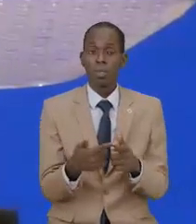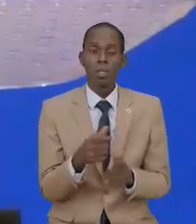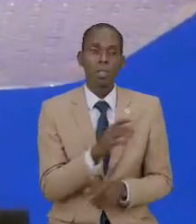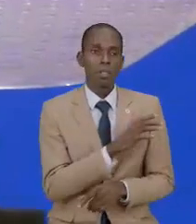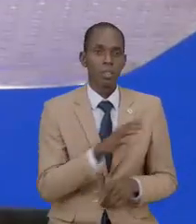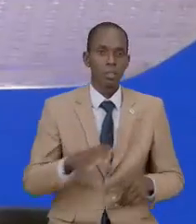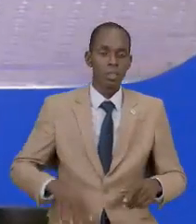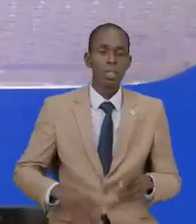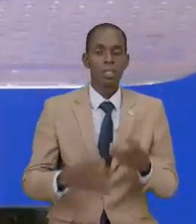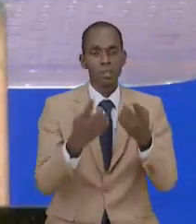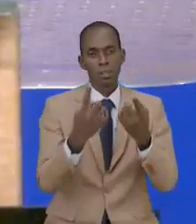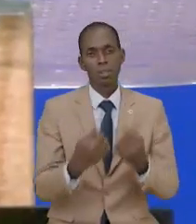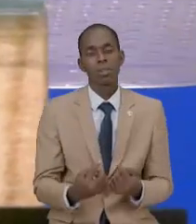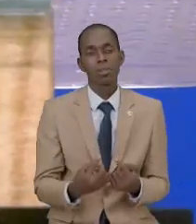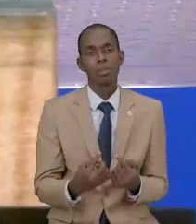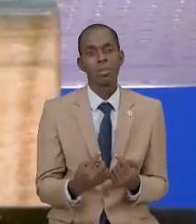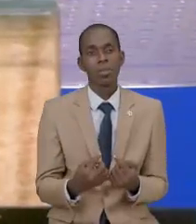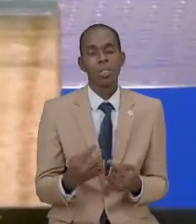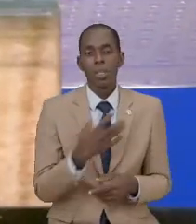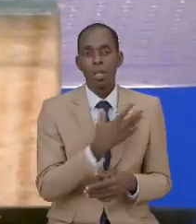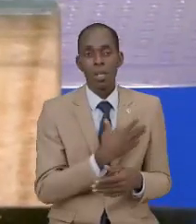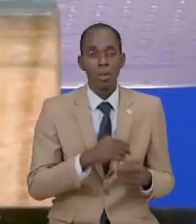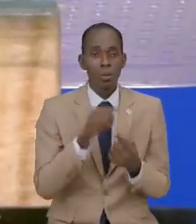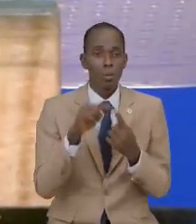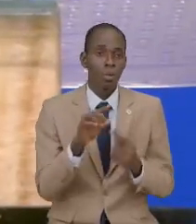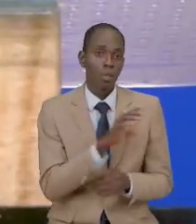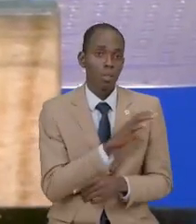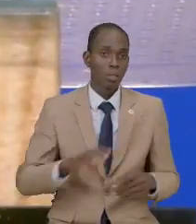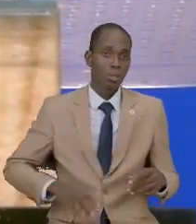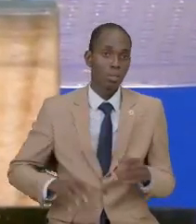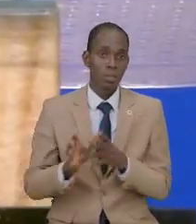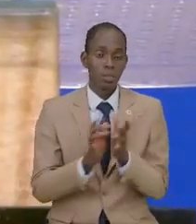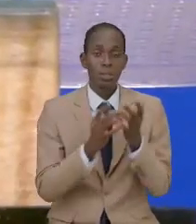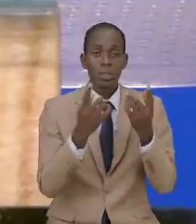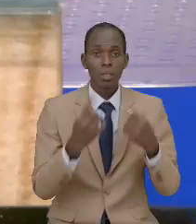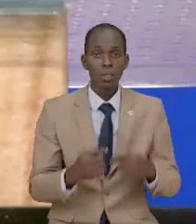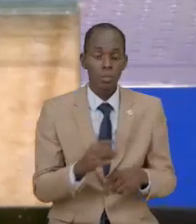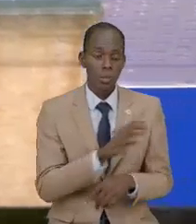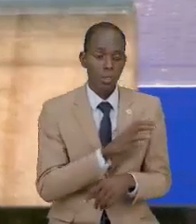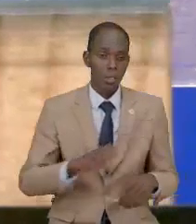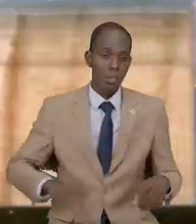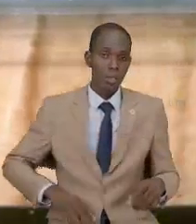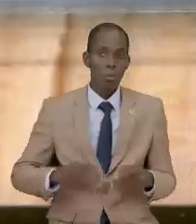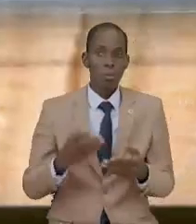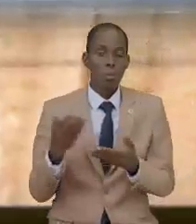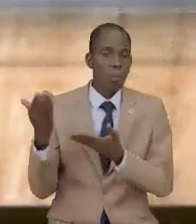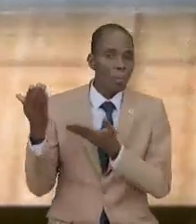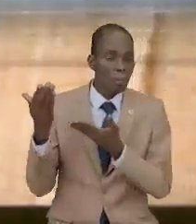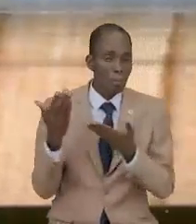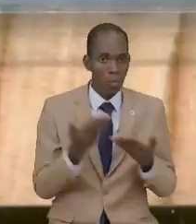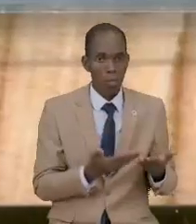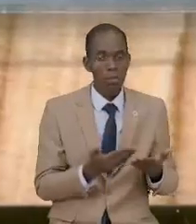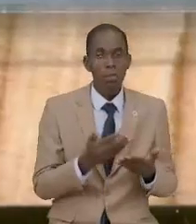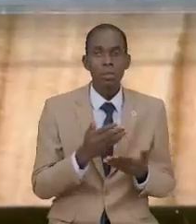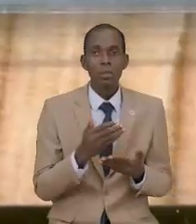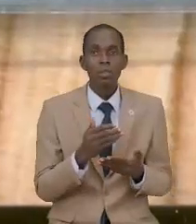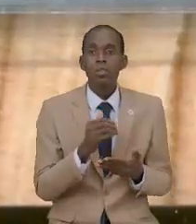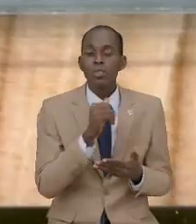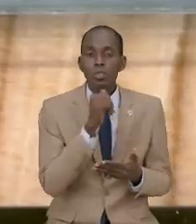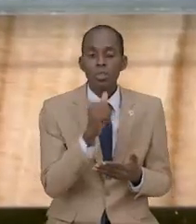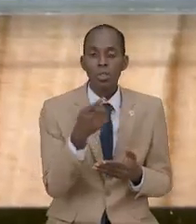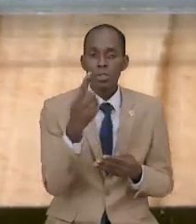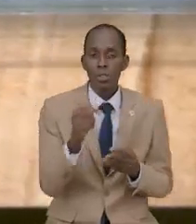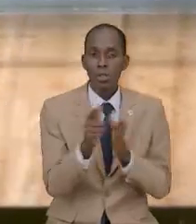Christ came. And when he came, he brought not the law of Moses.